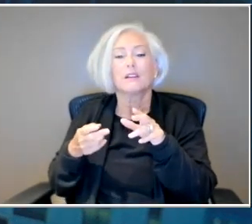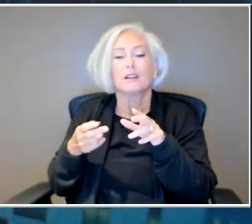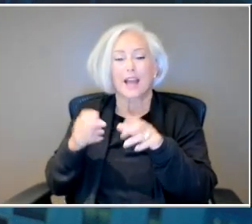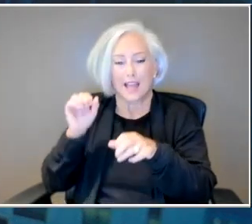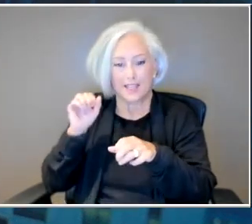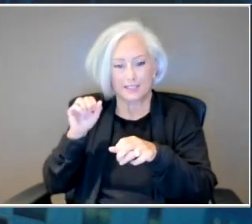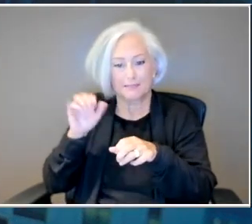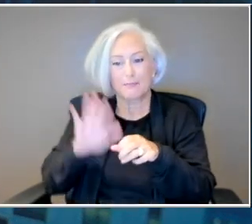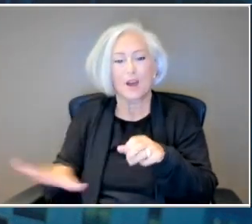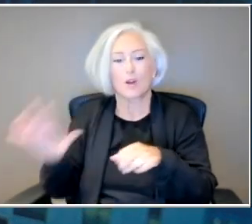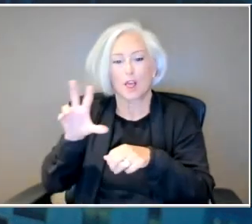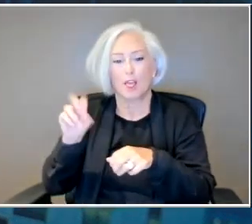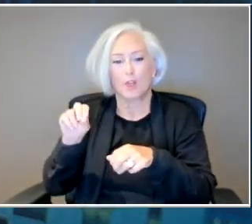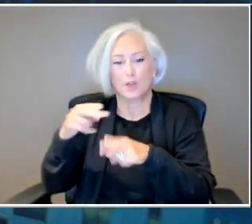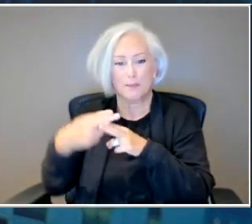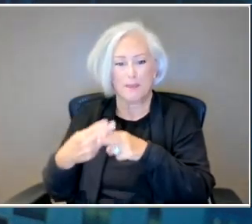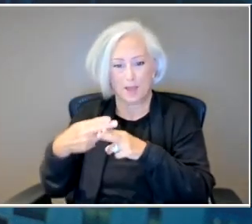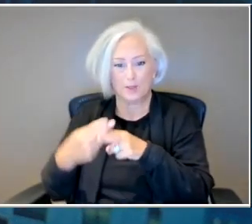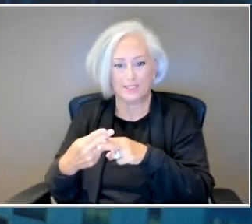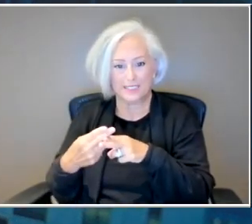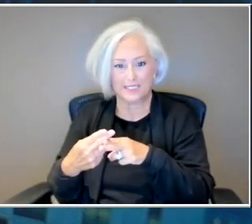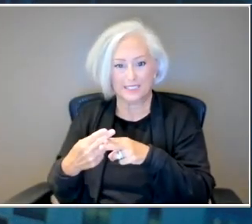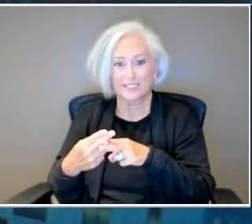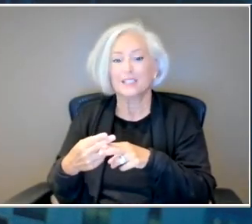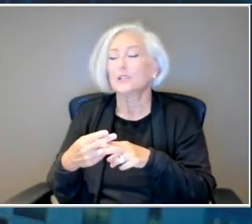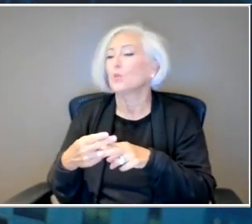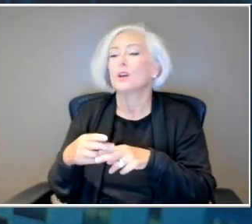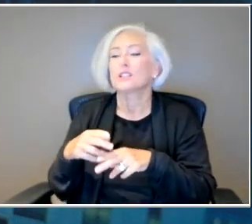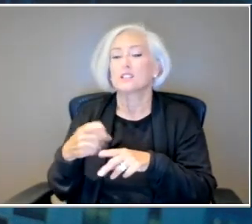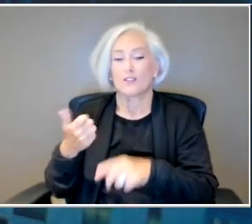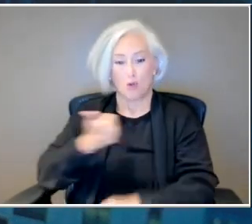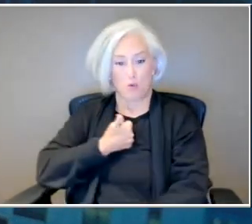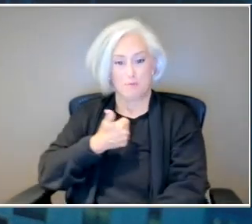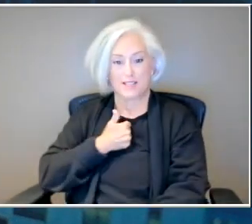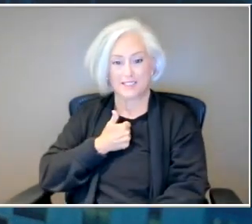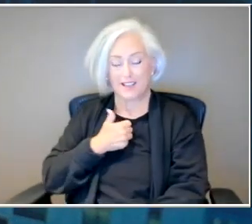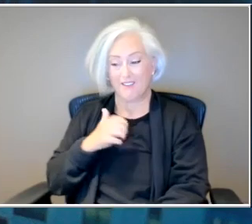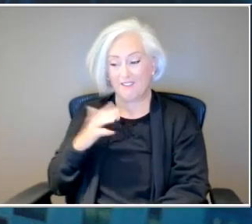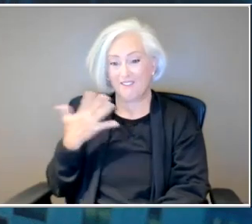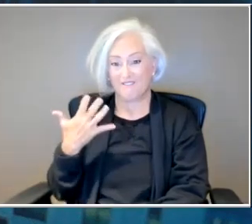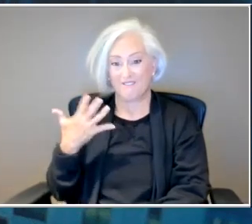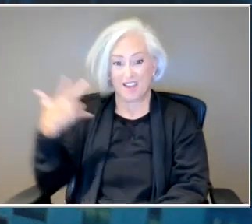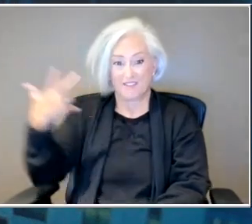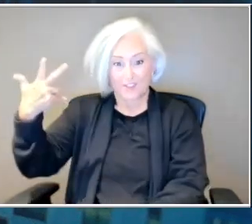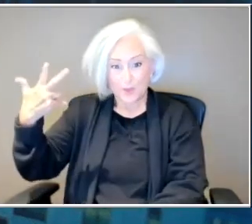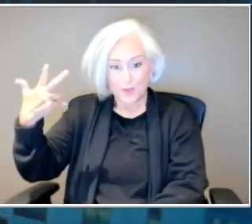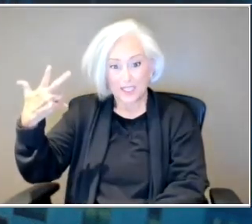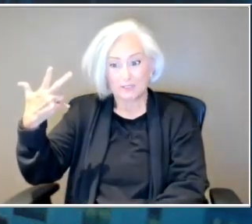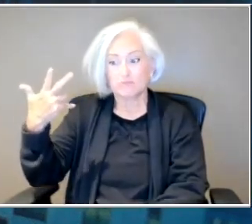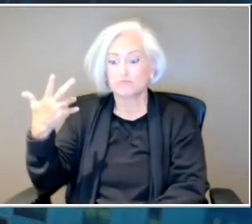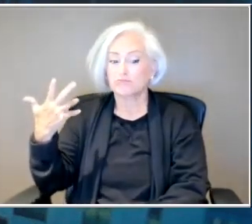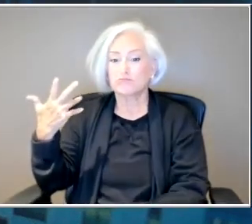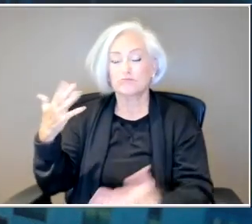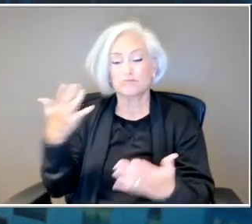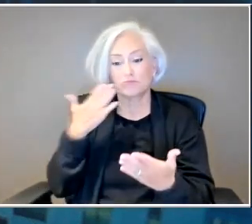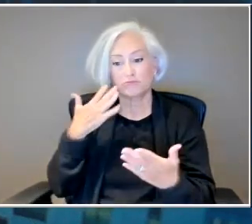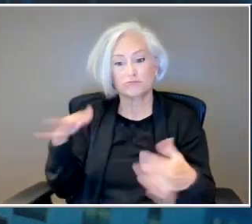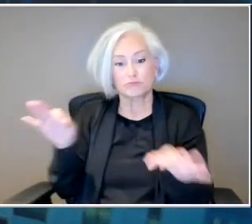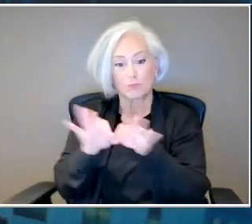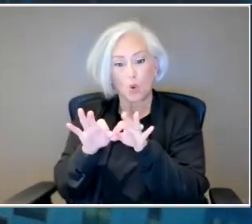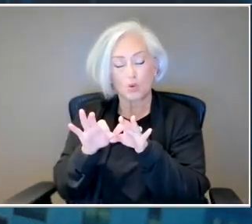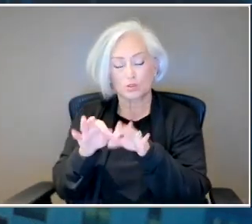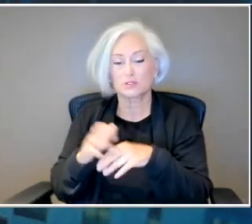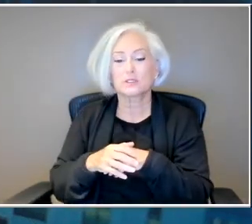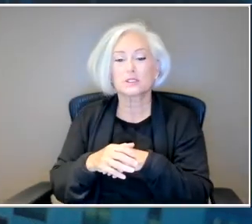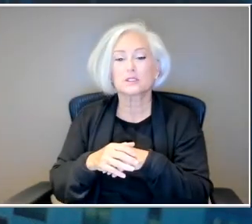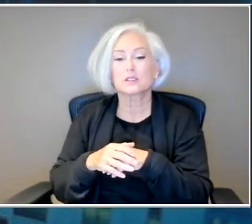30 pounds, which on a 5'3" frame does make a difference. A goal in